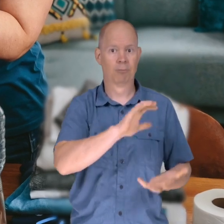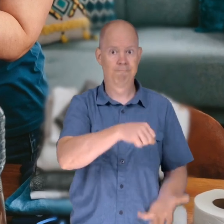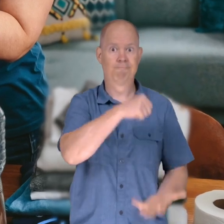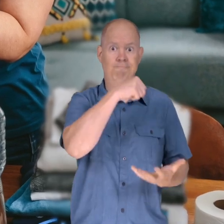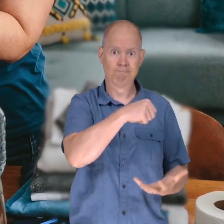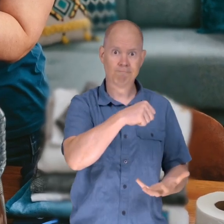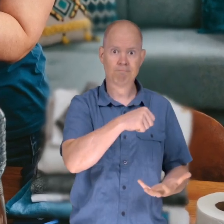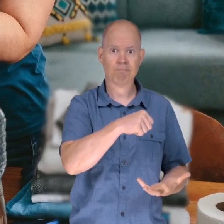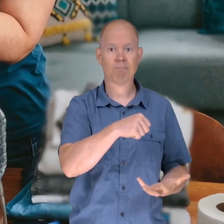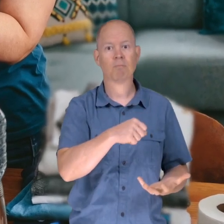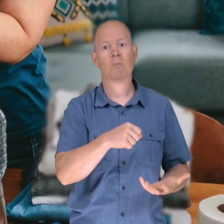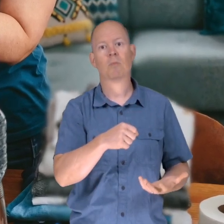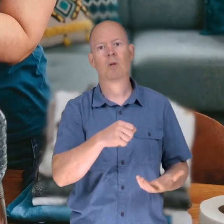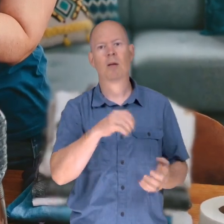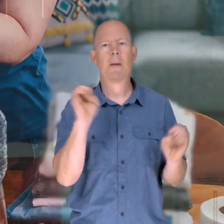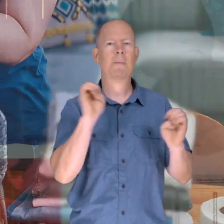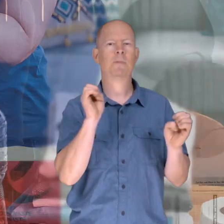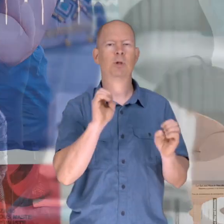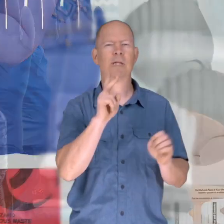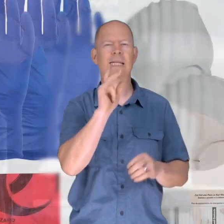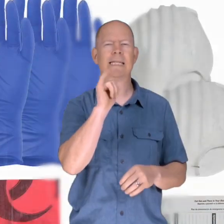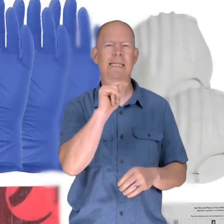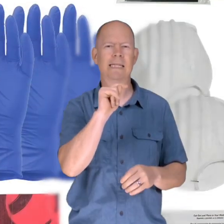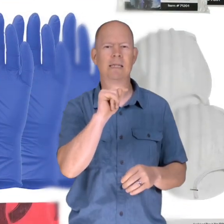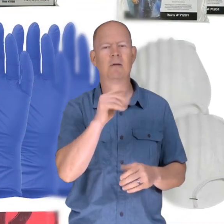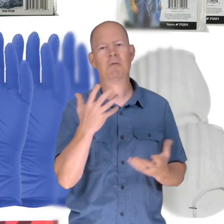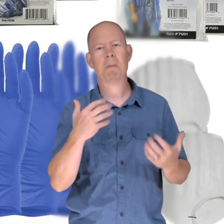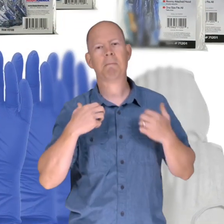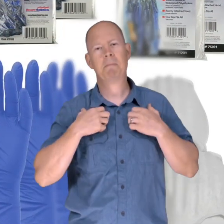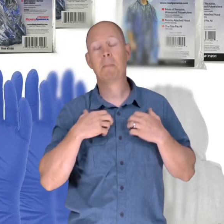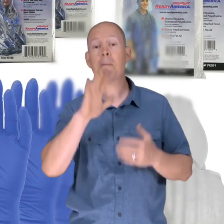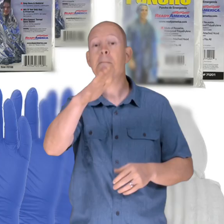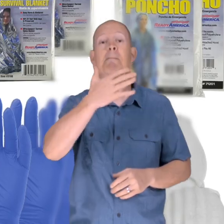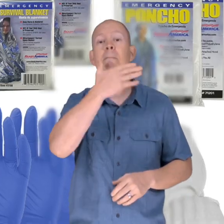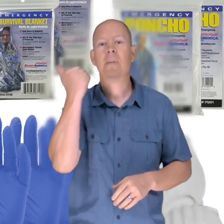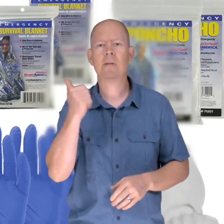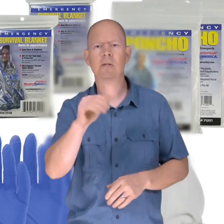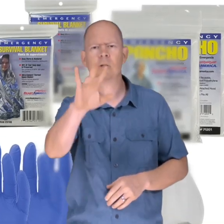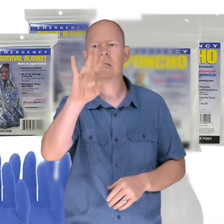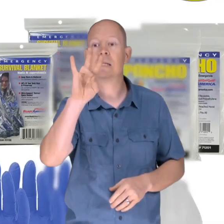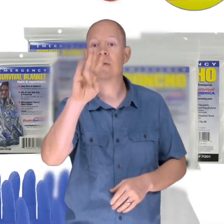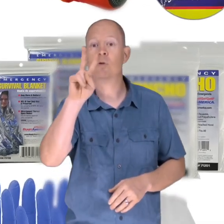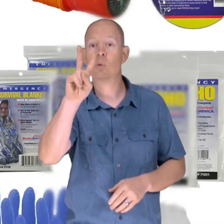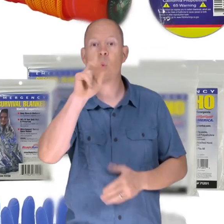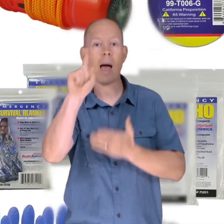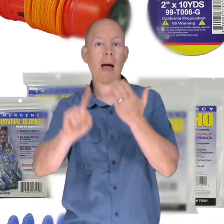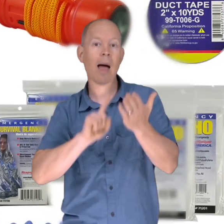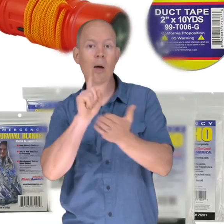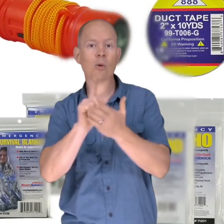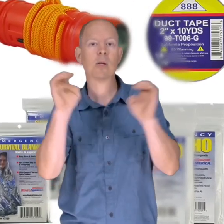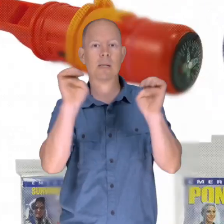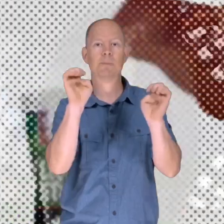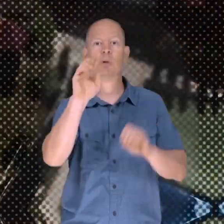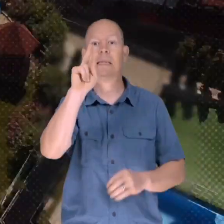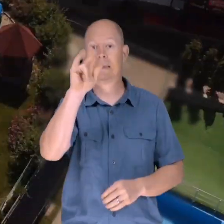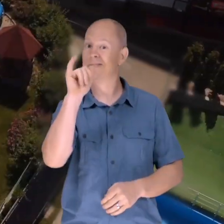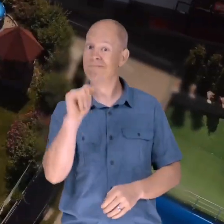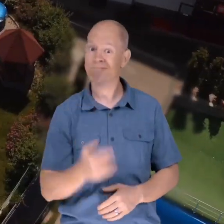backpack and create an emergency kit. A 72-hour emergency kit is a great place to start.